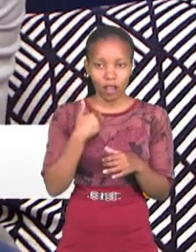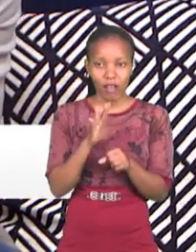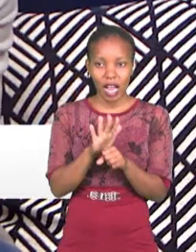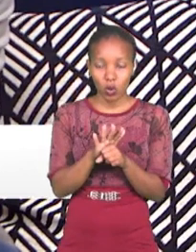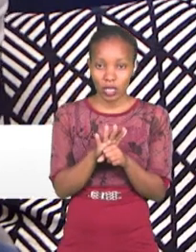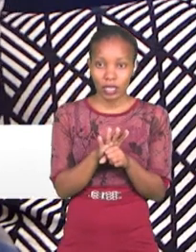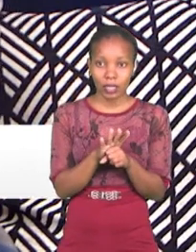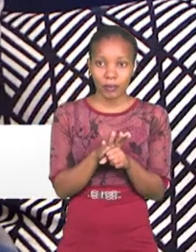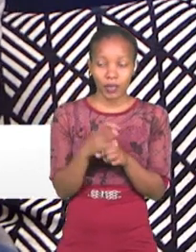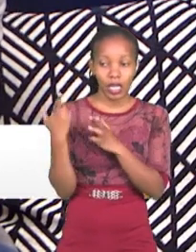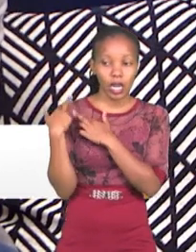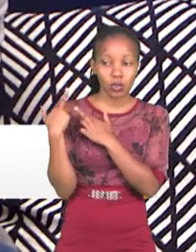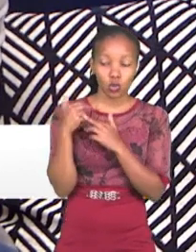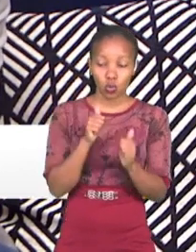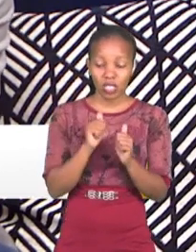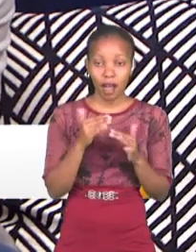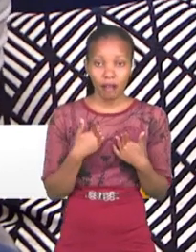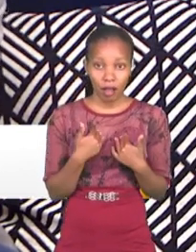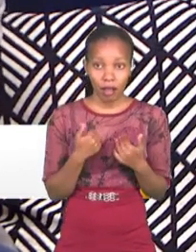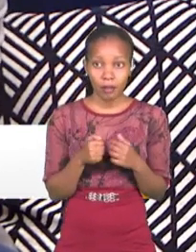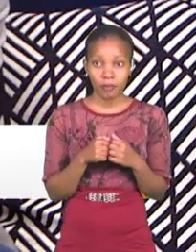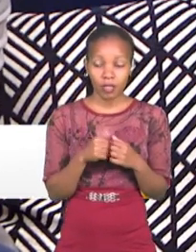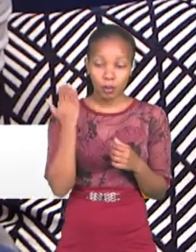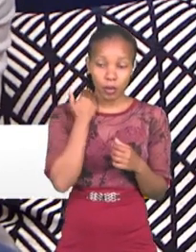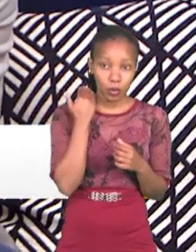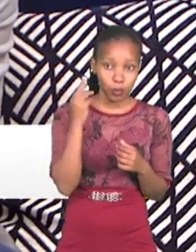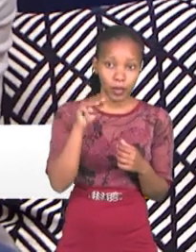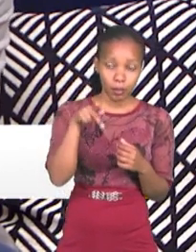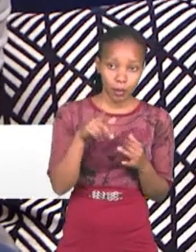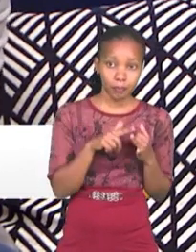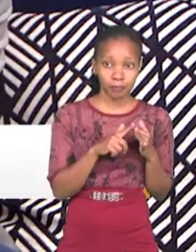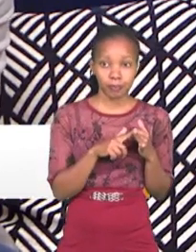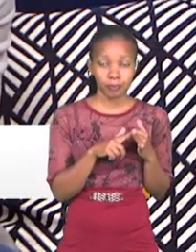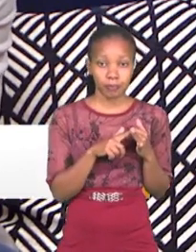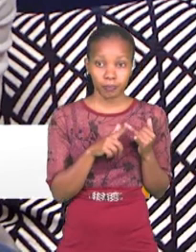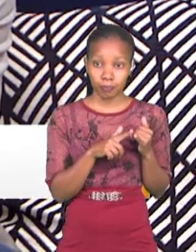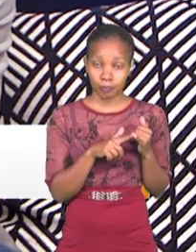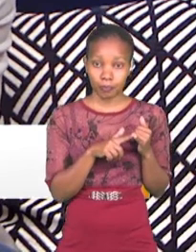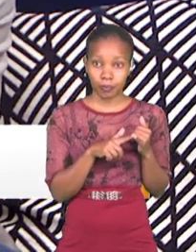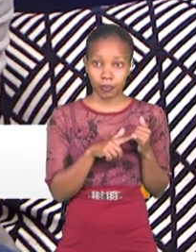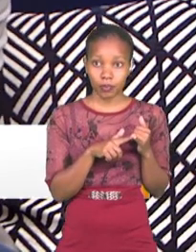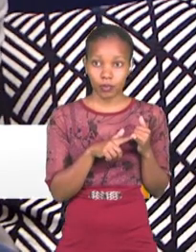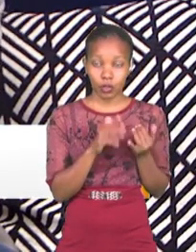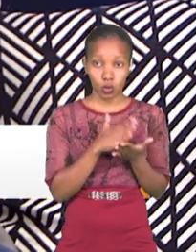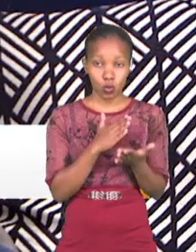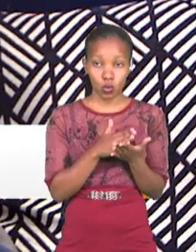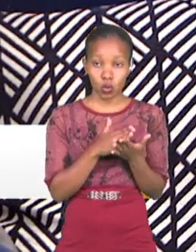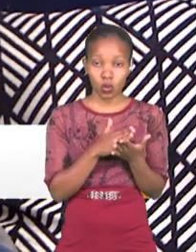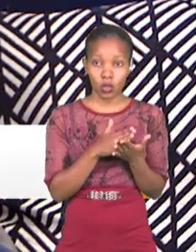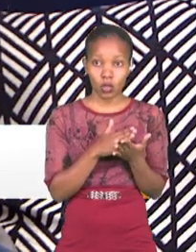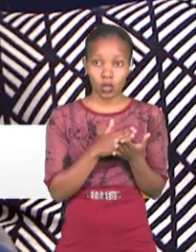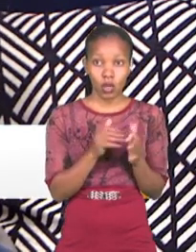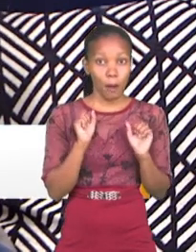of a responsibility they have. Menstruation, as you mentioned, and of course this is actually a period also whereby